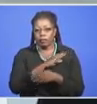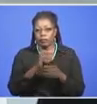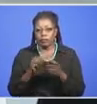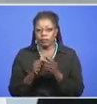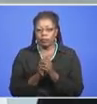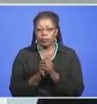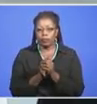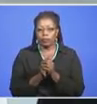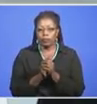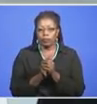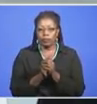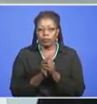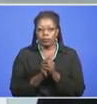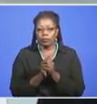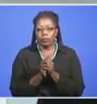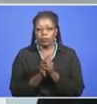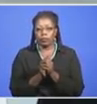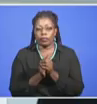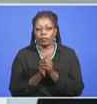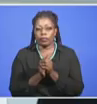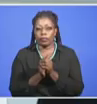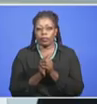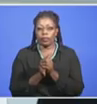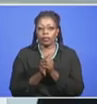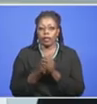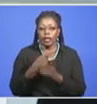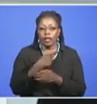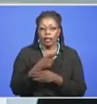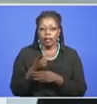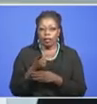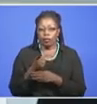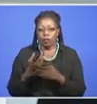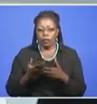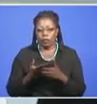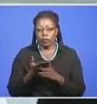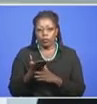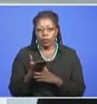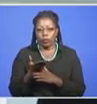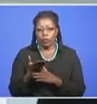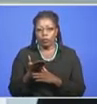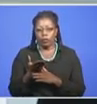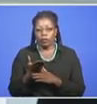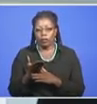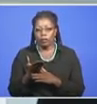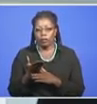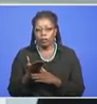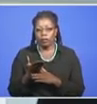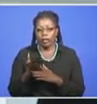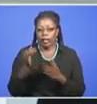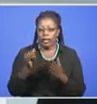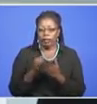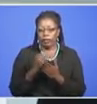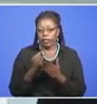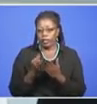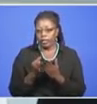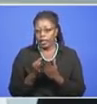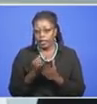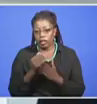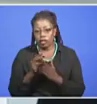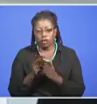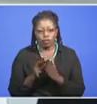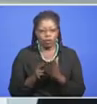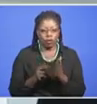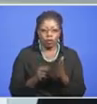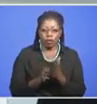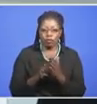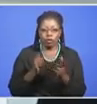well. And of course, they would have gone through a battery of investigations, would have